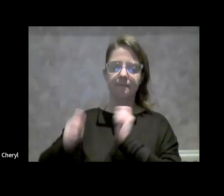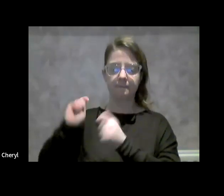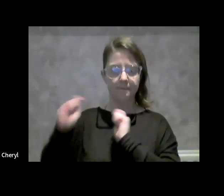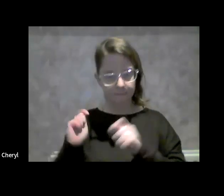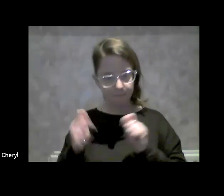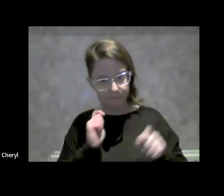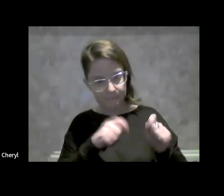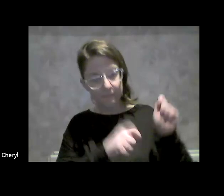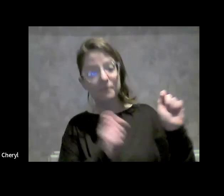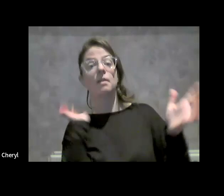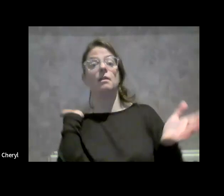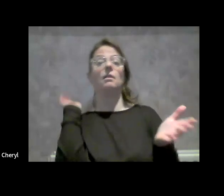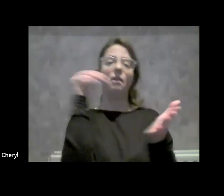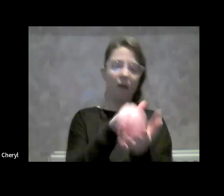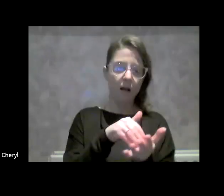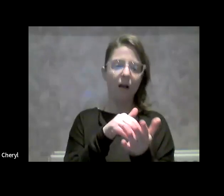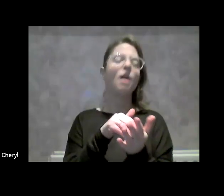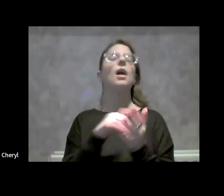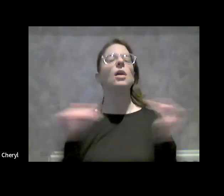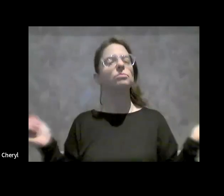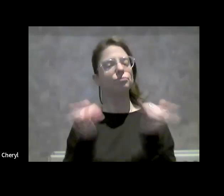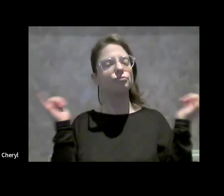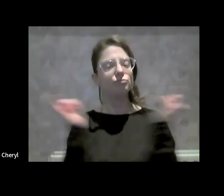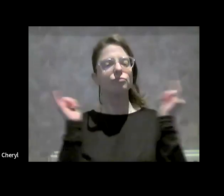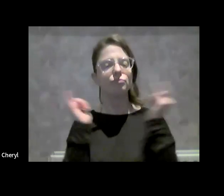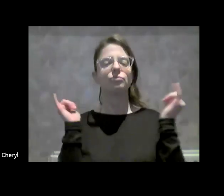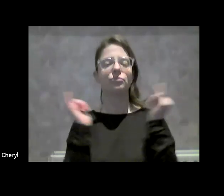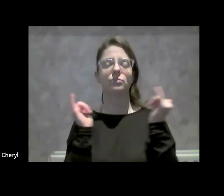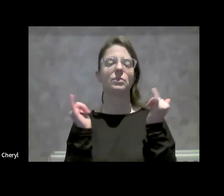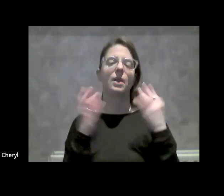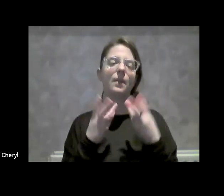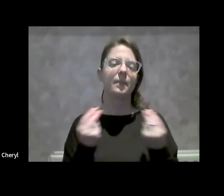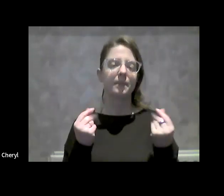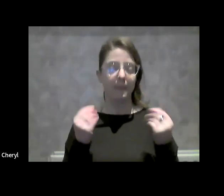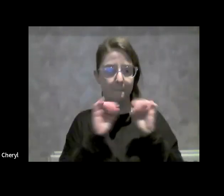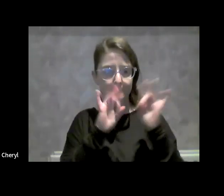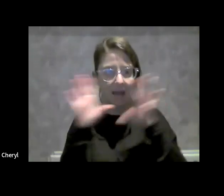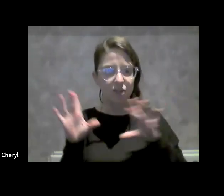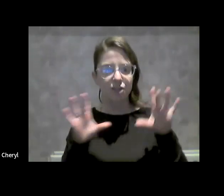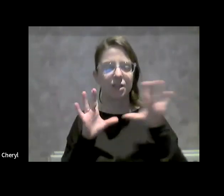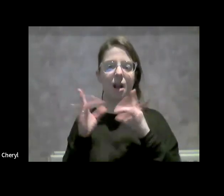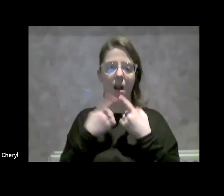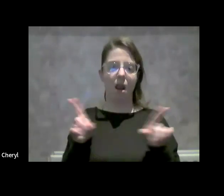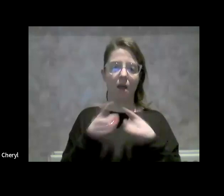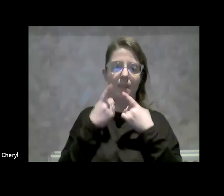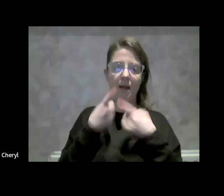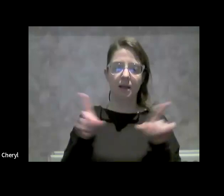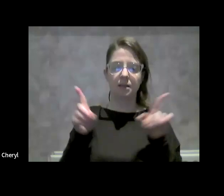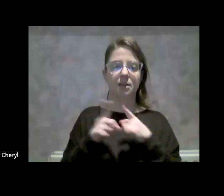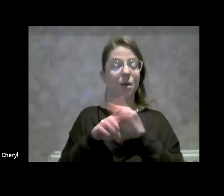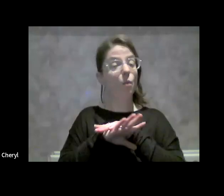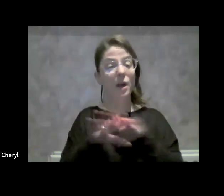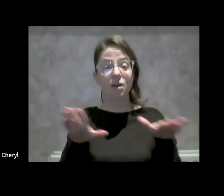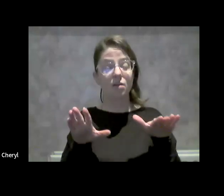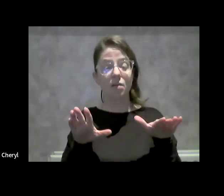we've arrived. Let's have a fucking kiki. We are immaterial magic sang out in lullabies. We are not a